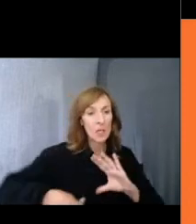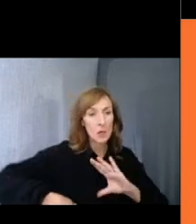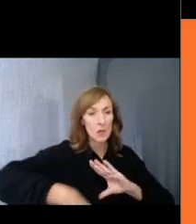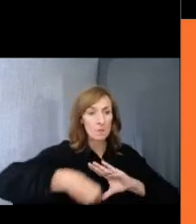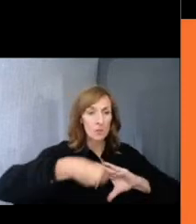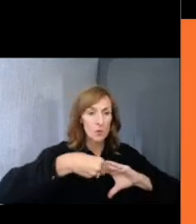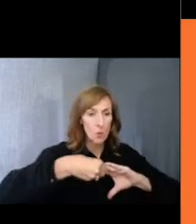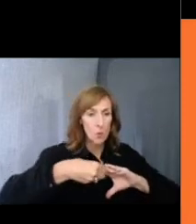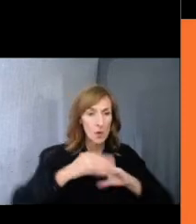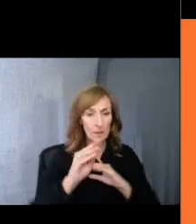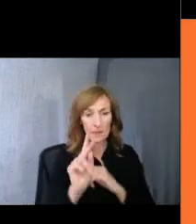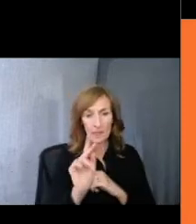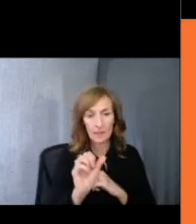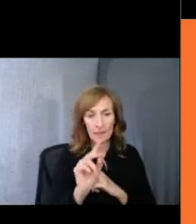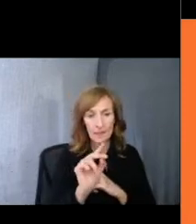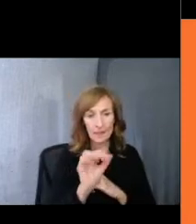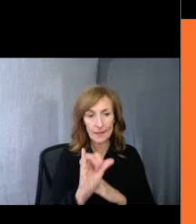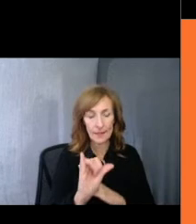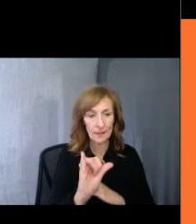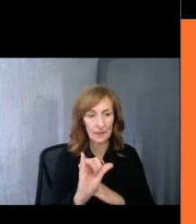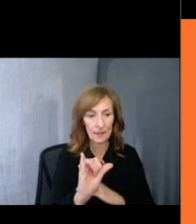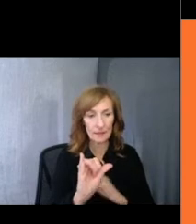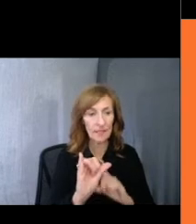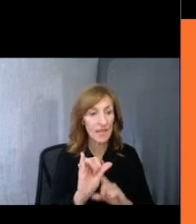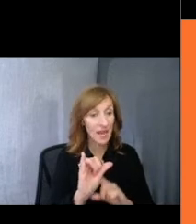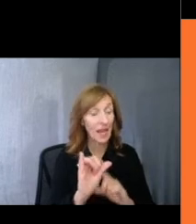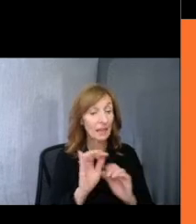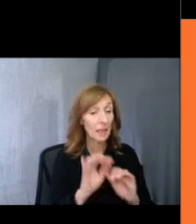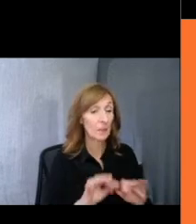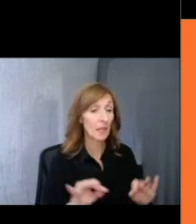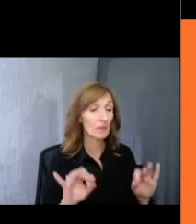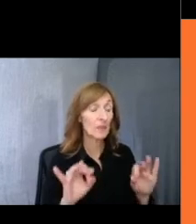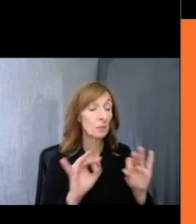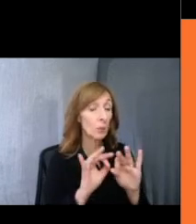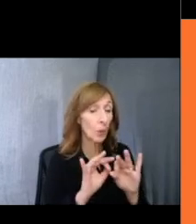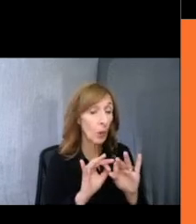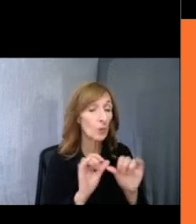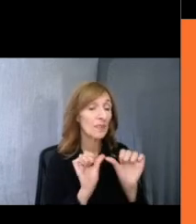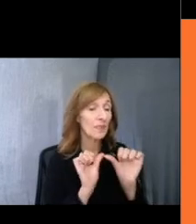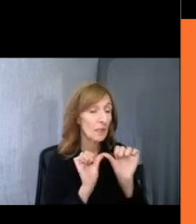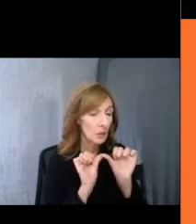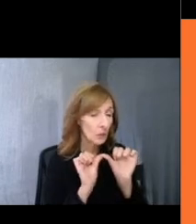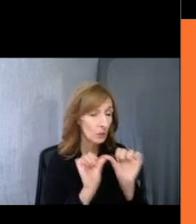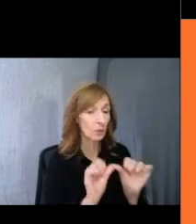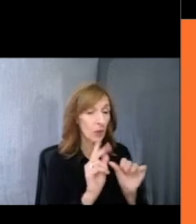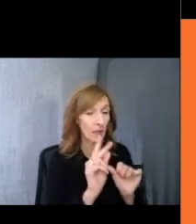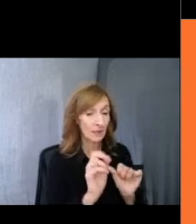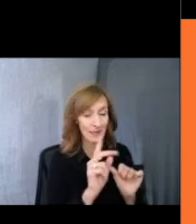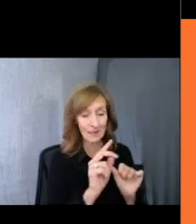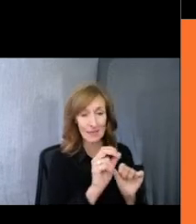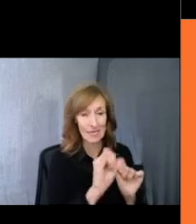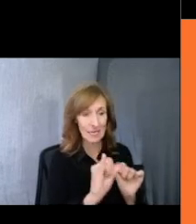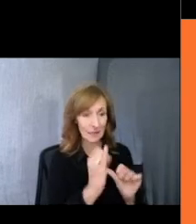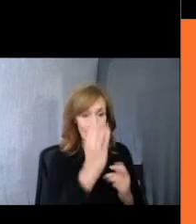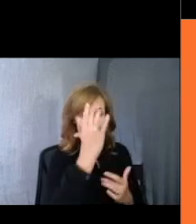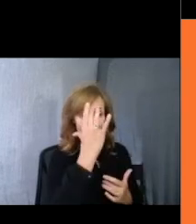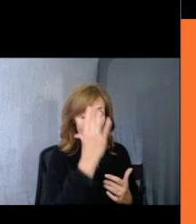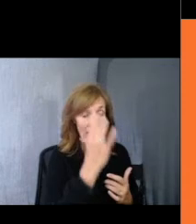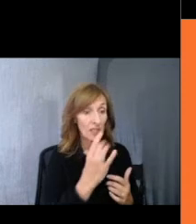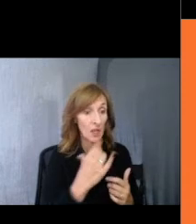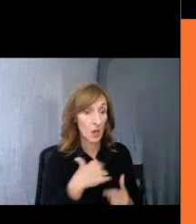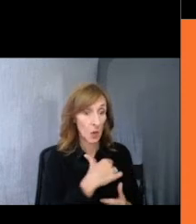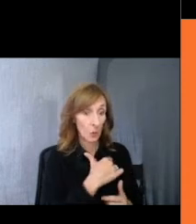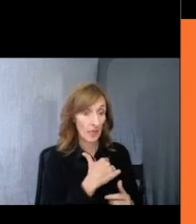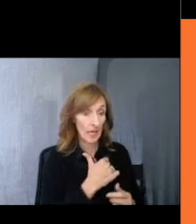becomes important in cats with chronic kidney disease is we often have to adjust or be very careful of the types of